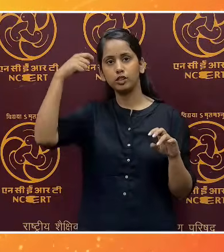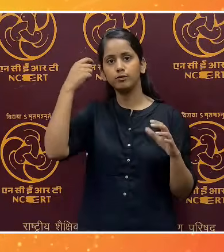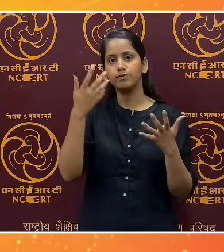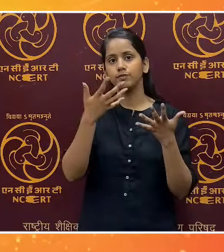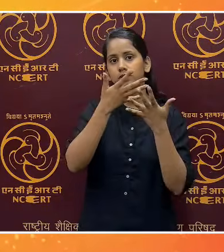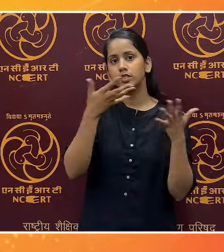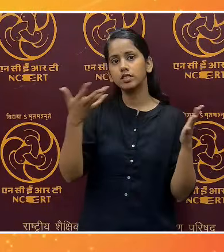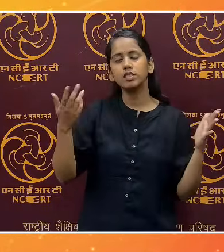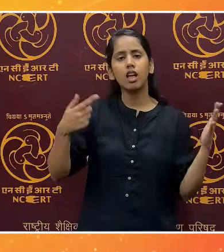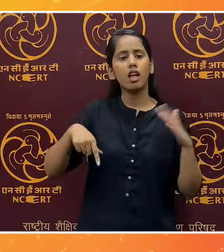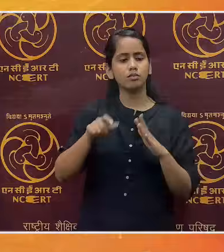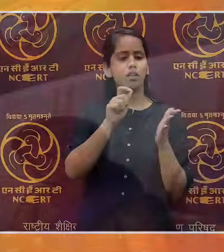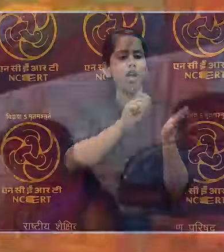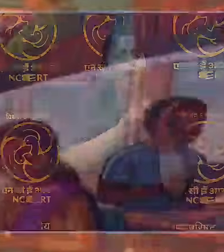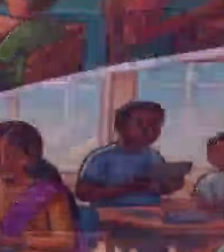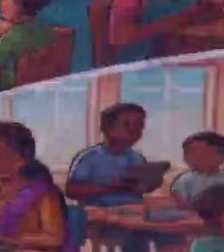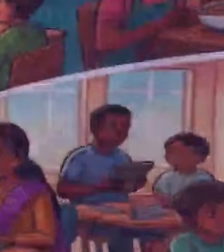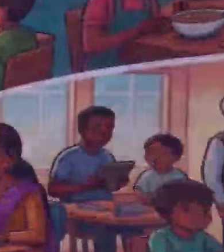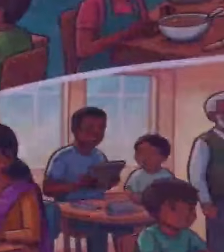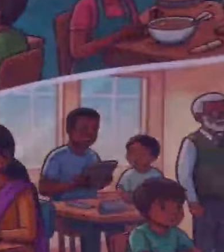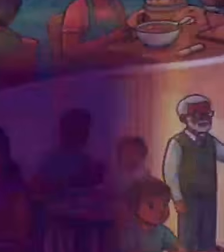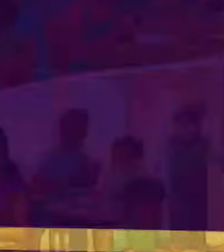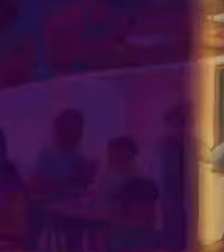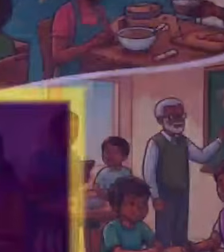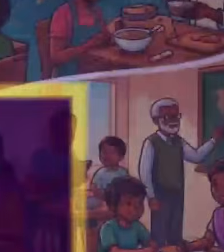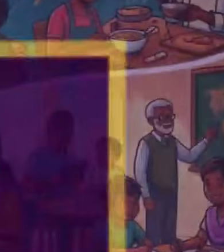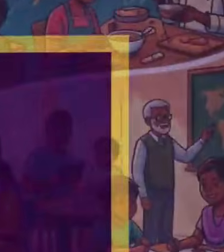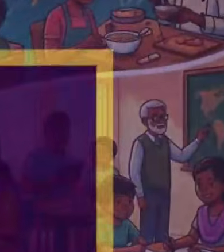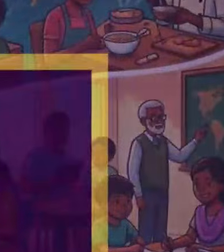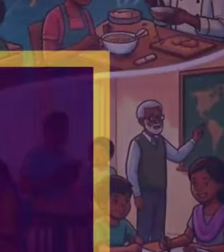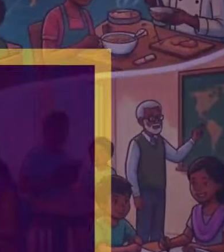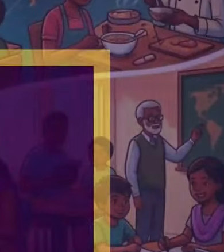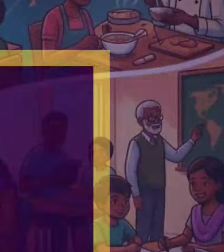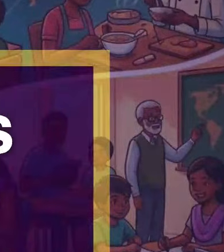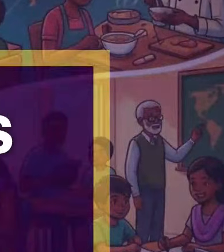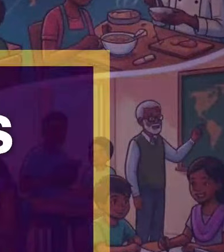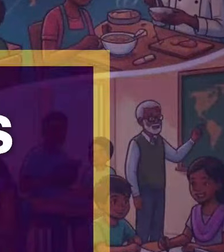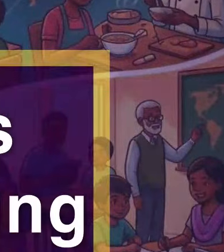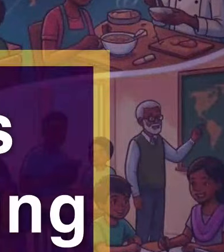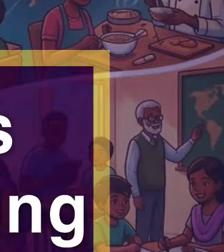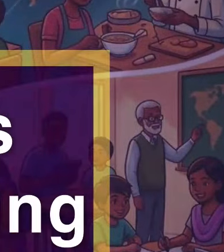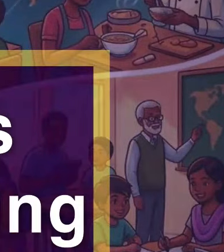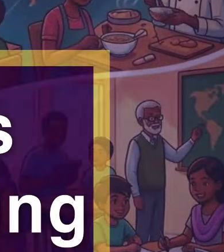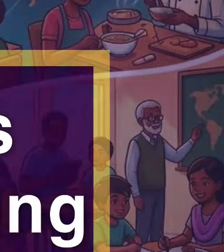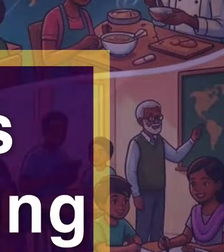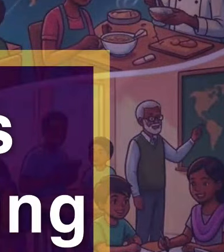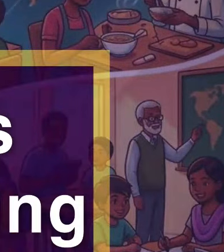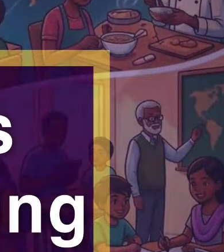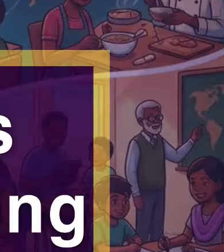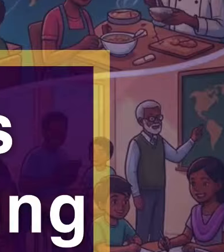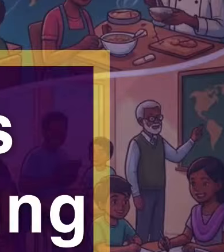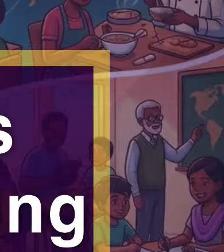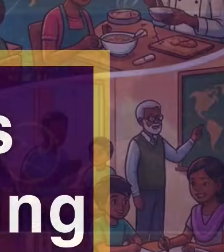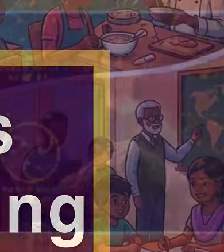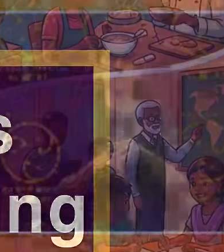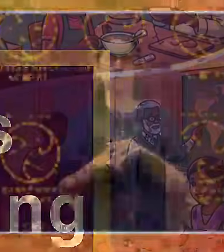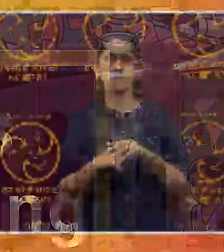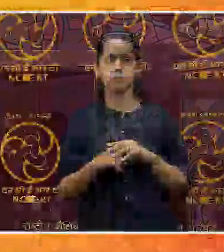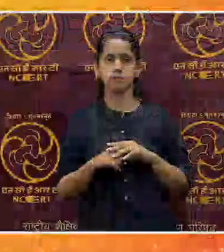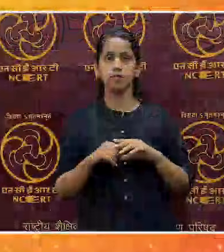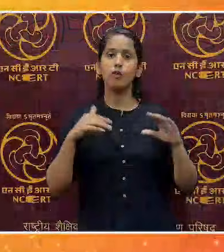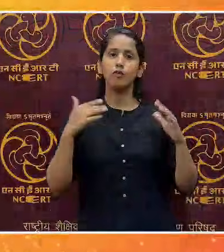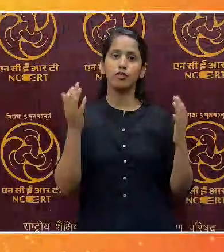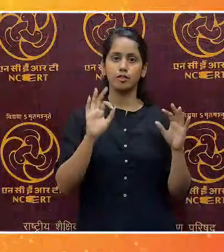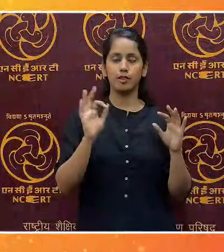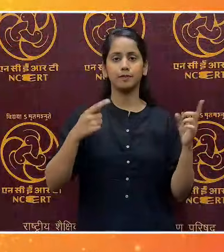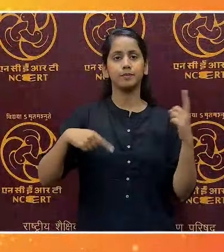Script to Screen. You're watching us right now on PME Vidya channels 6 to 12 and also on our YouTube handle NCERT